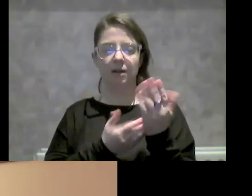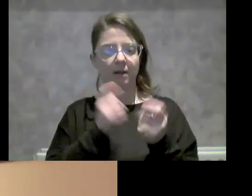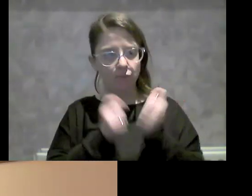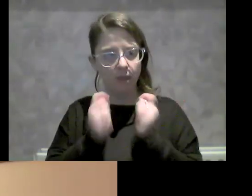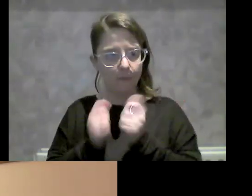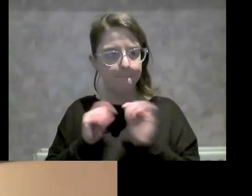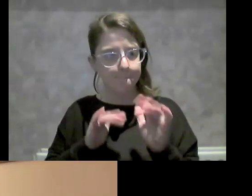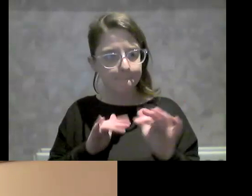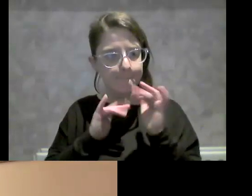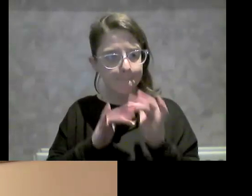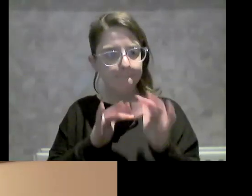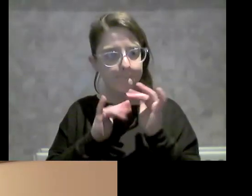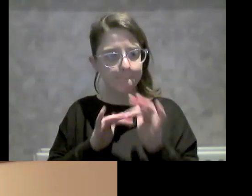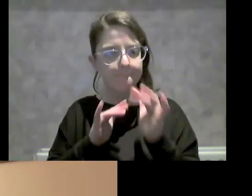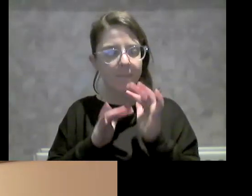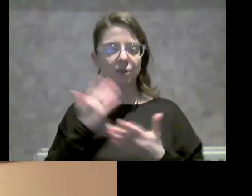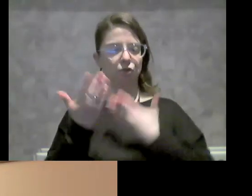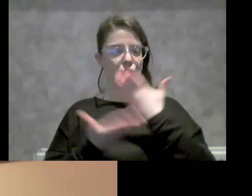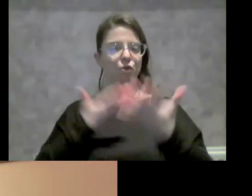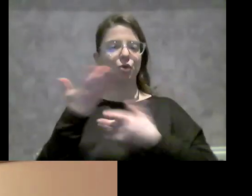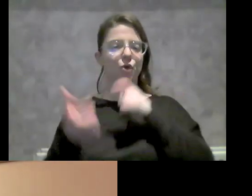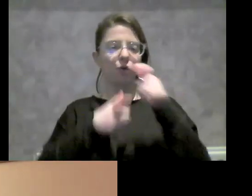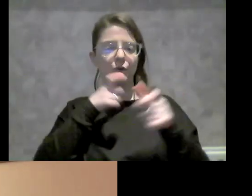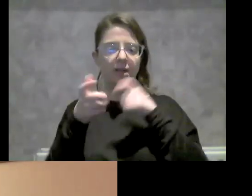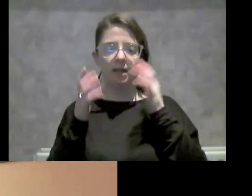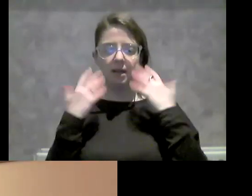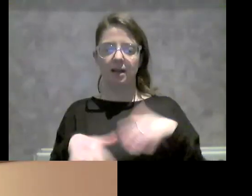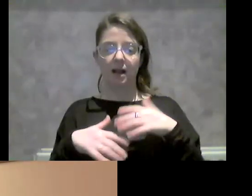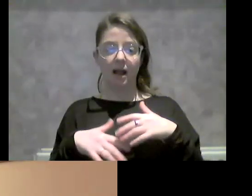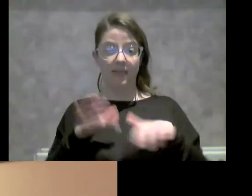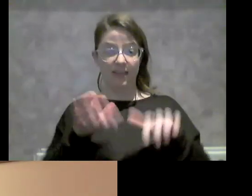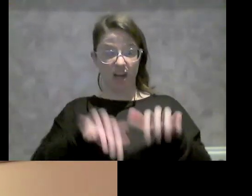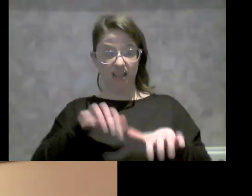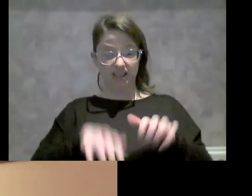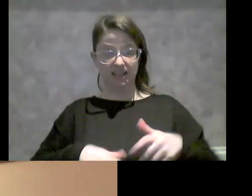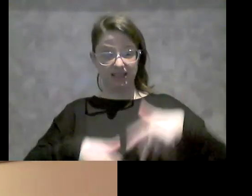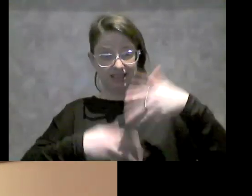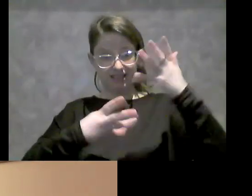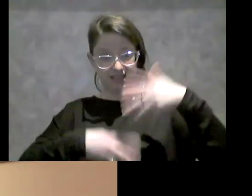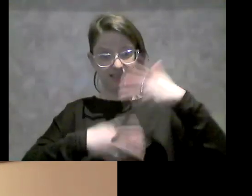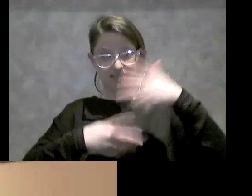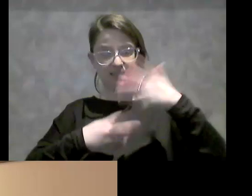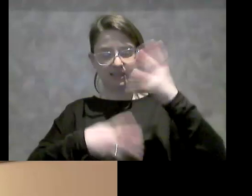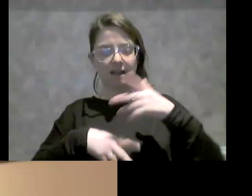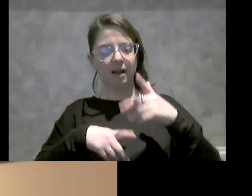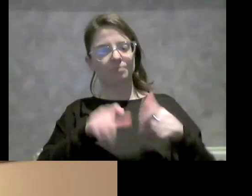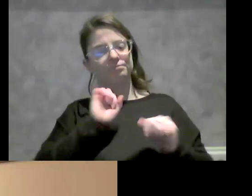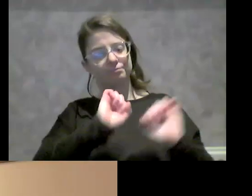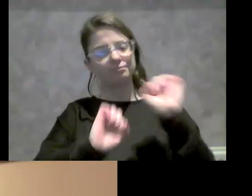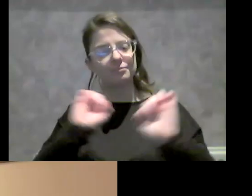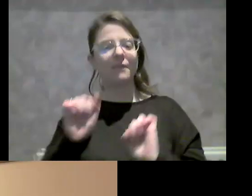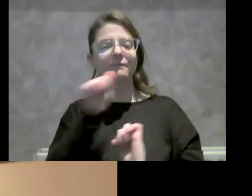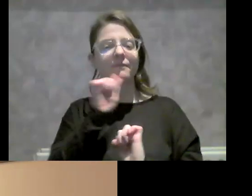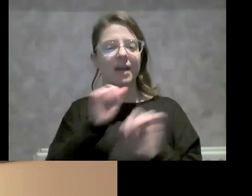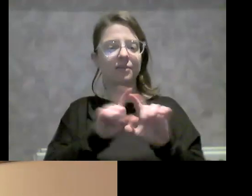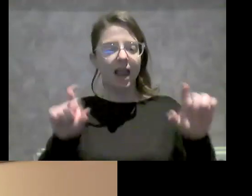voice and impeccable storytelling. And the chat is filled with just all these beautiful lines that people are pulling out. So thank you,